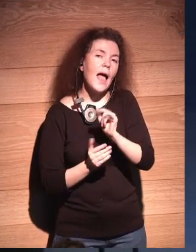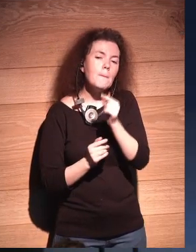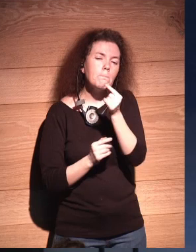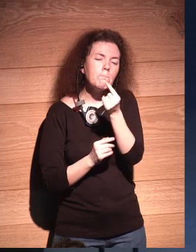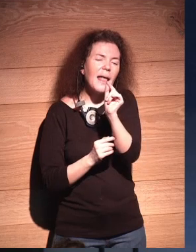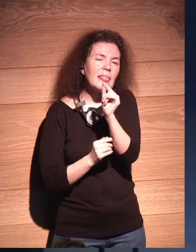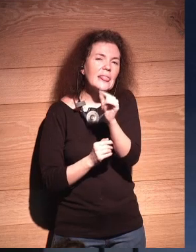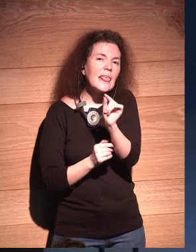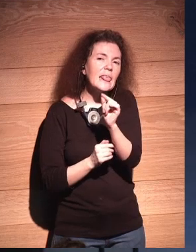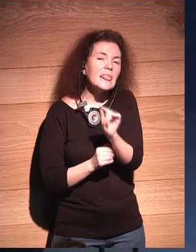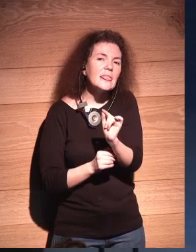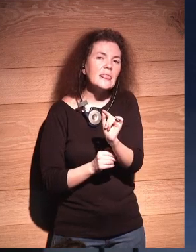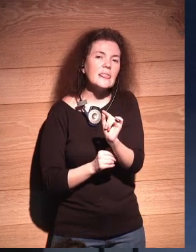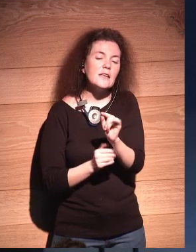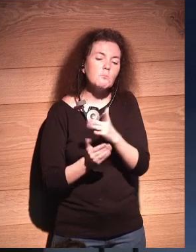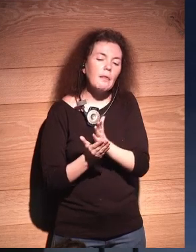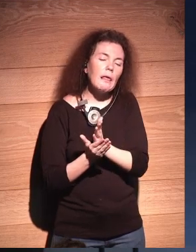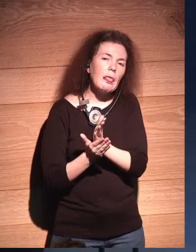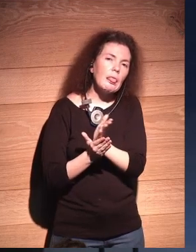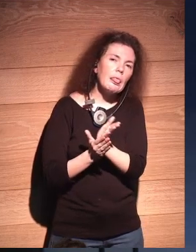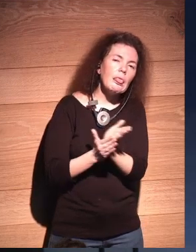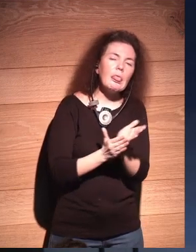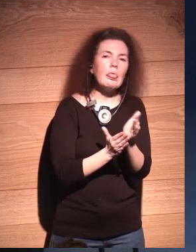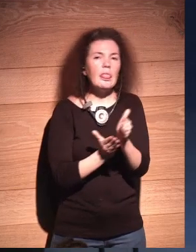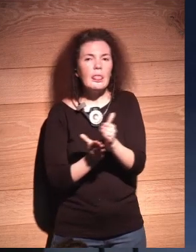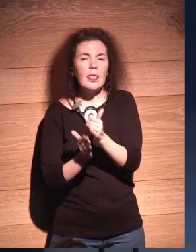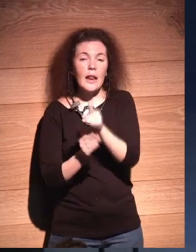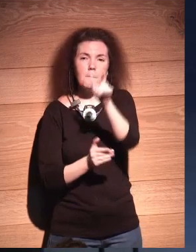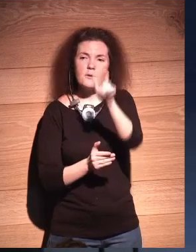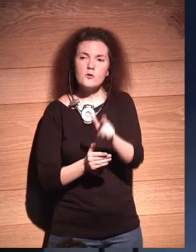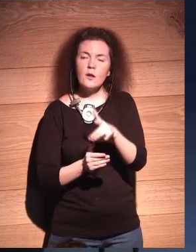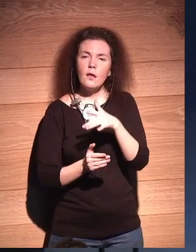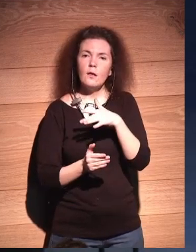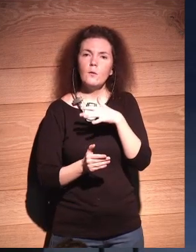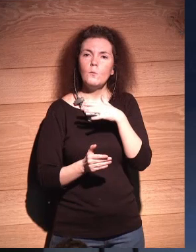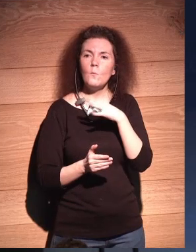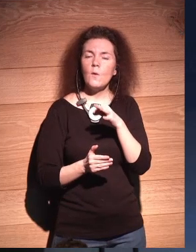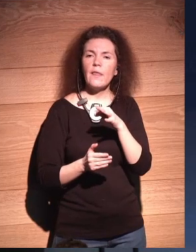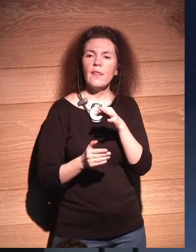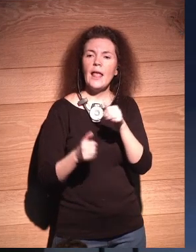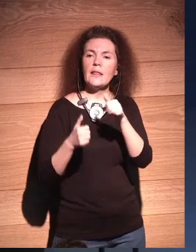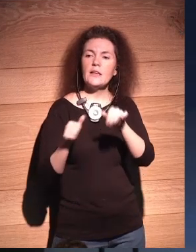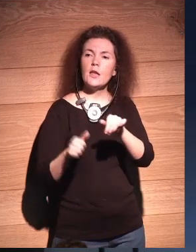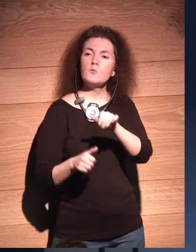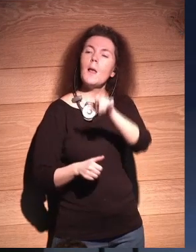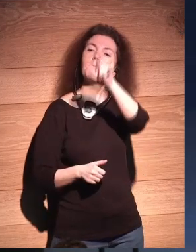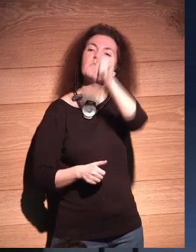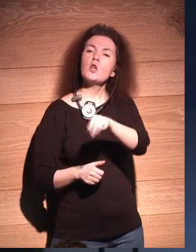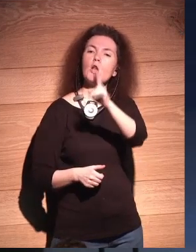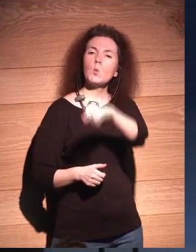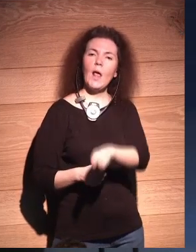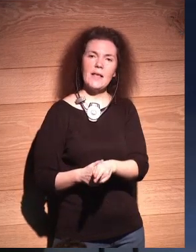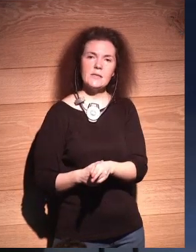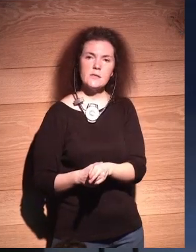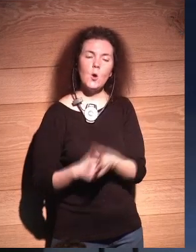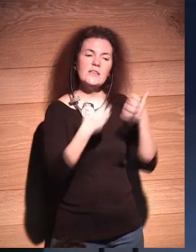the way someone can be called a non-person or can be called not a U.S. citizen just by decree, is